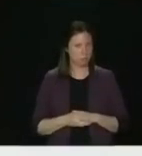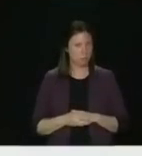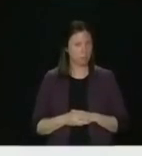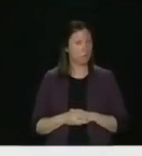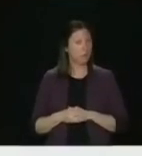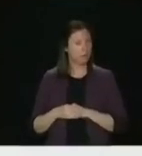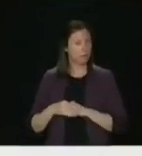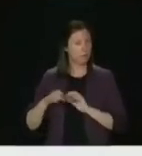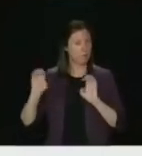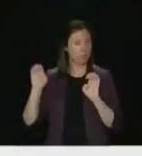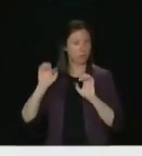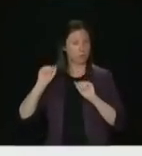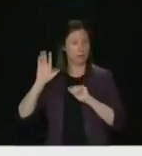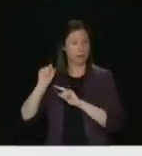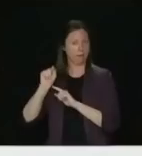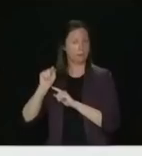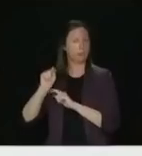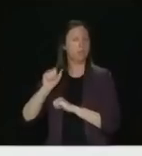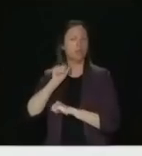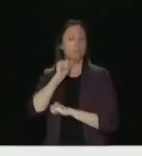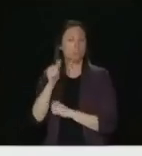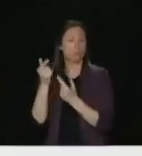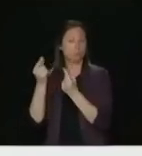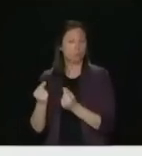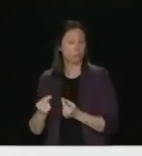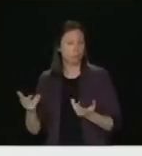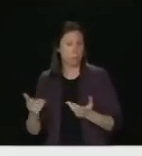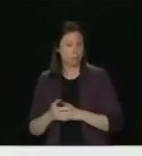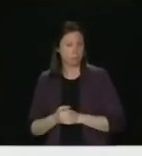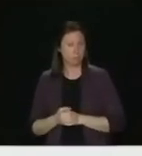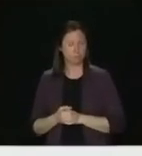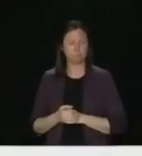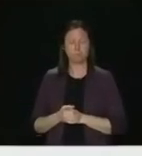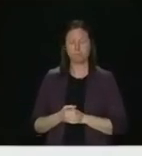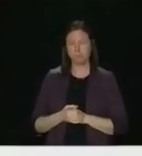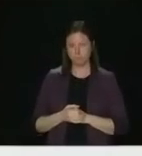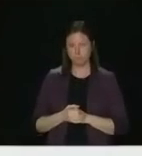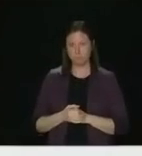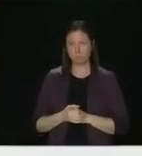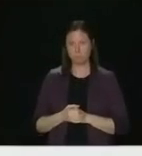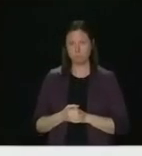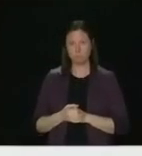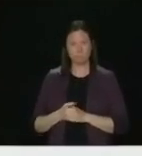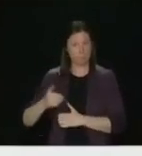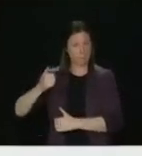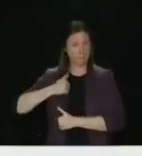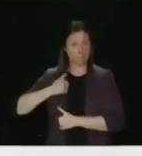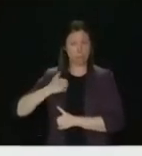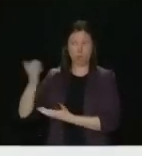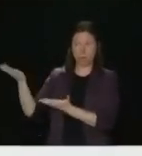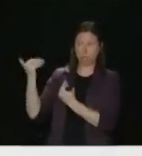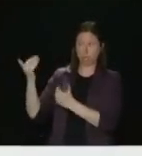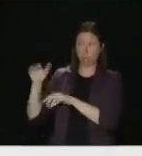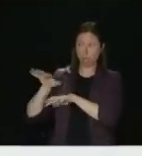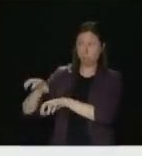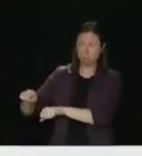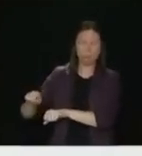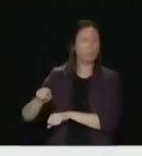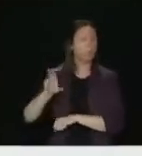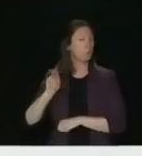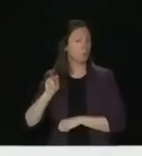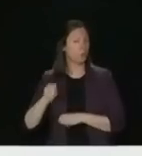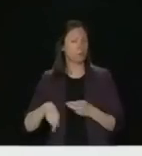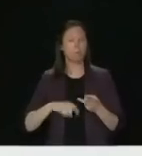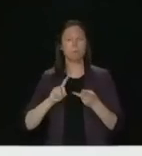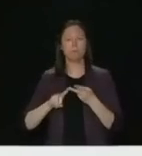does not do. We're not using the Emergencies Act to call in the military. We're not